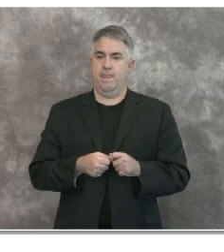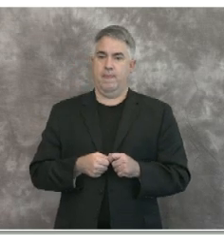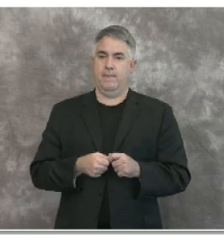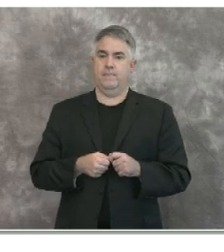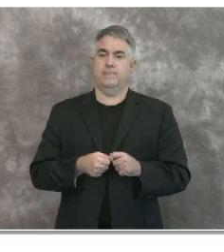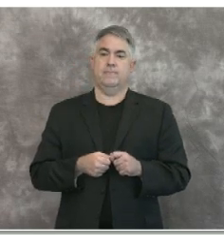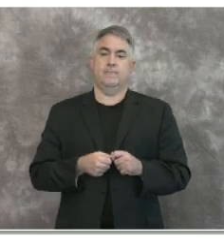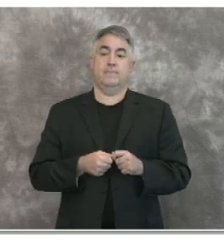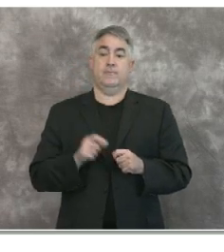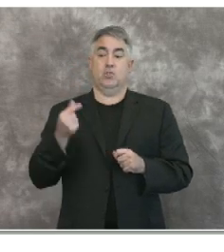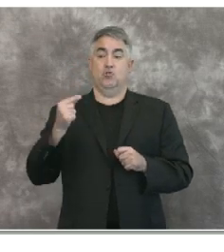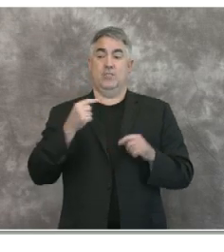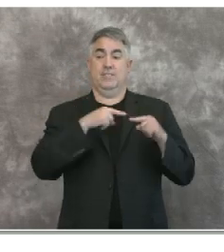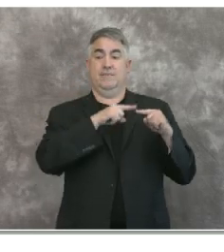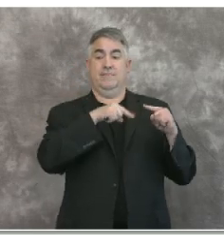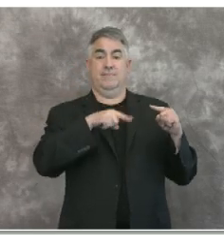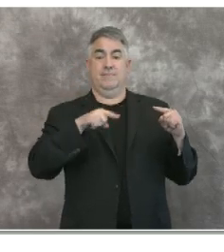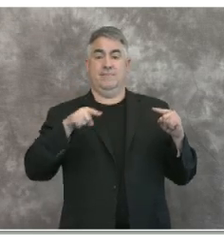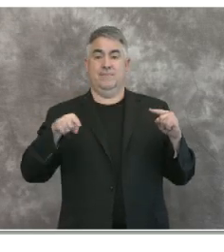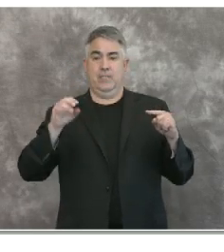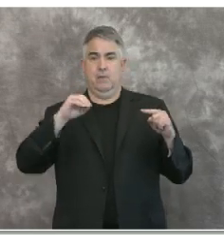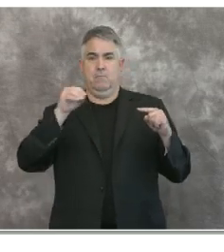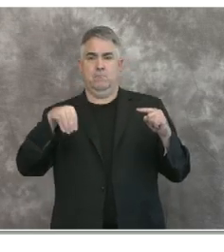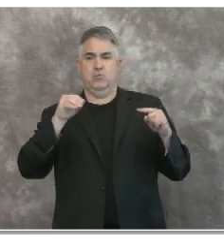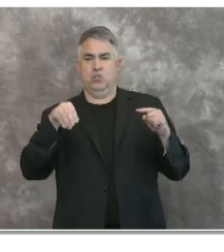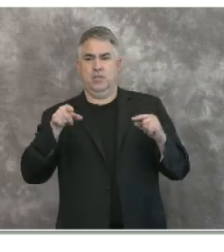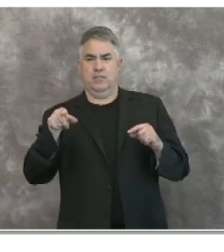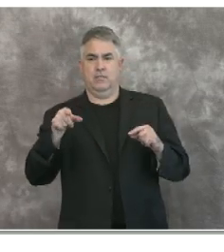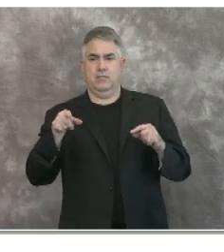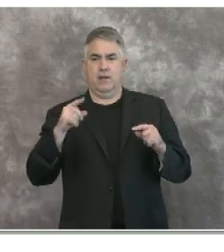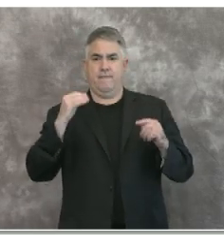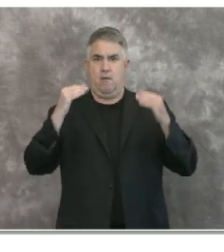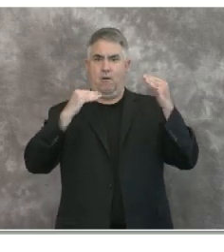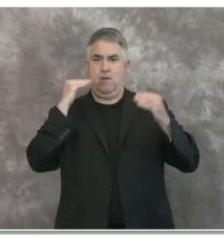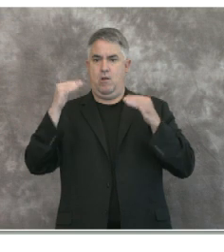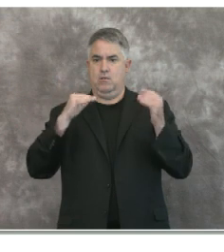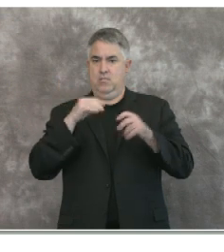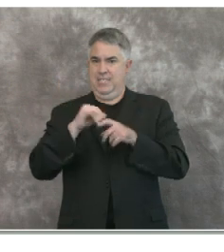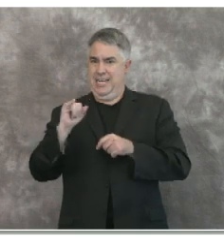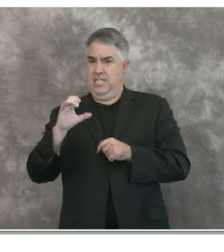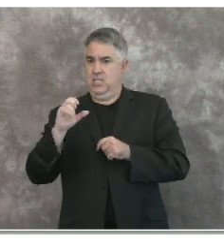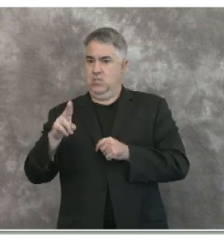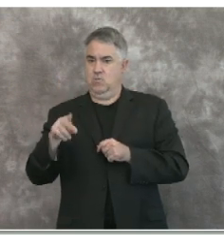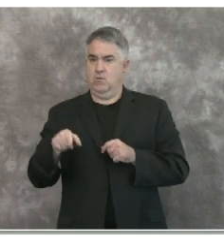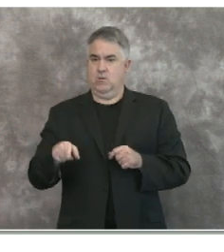the percentage of adult ICU beds occupied, which is